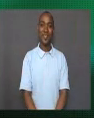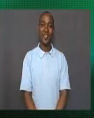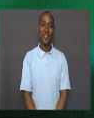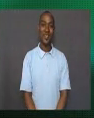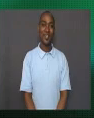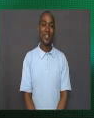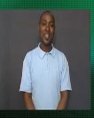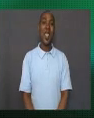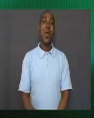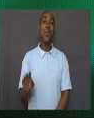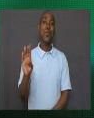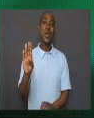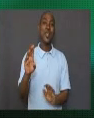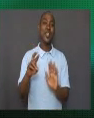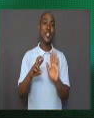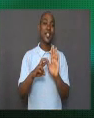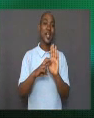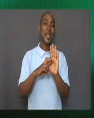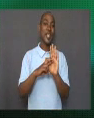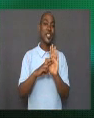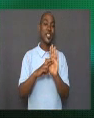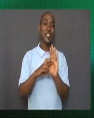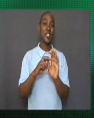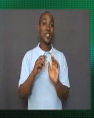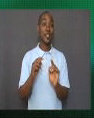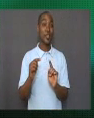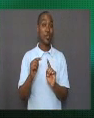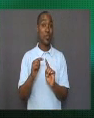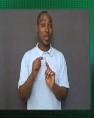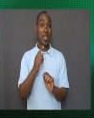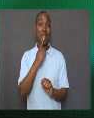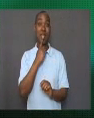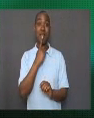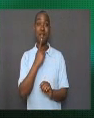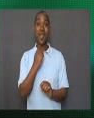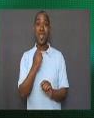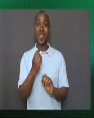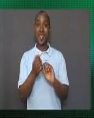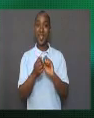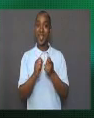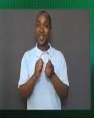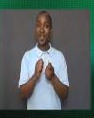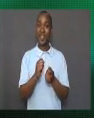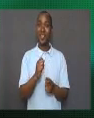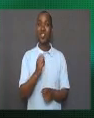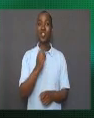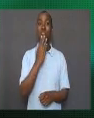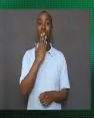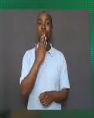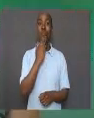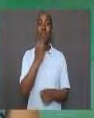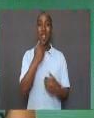Benedict's reagent will turn red if the solution contains sugar.